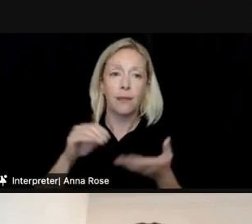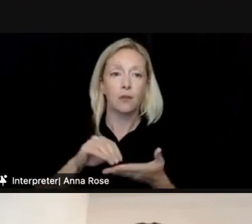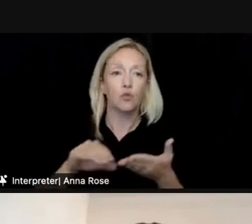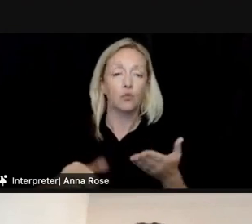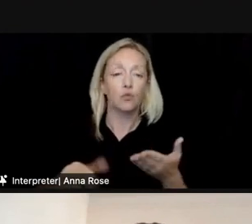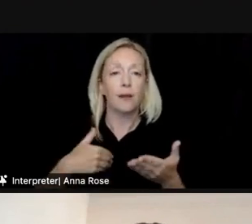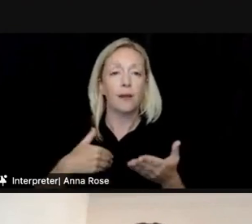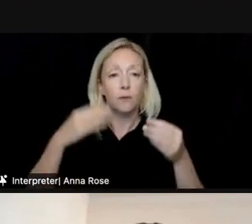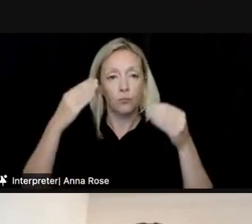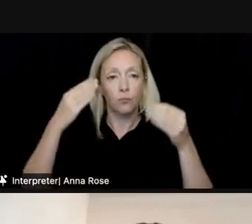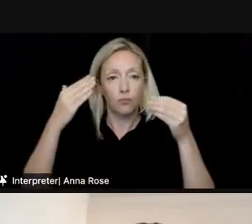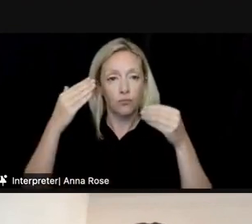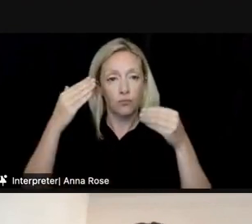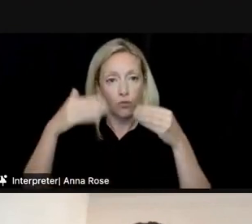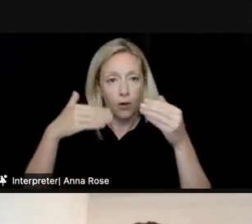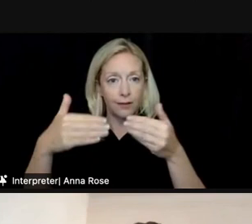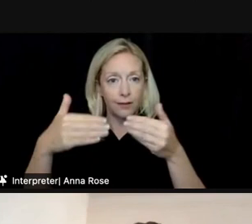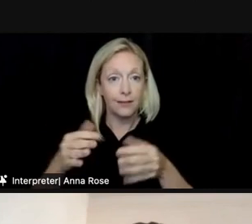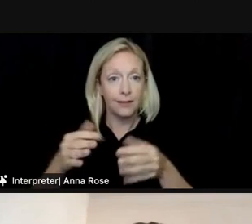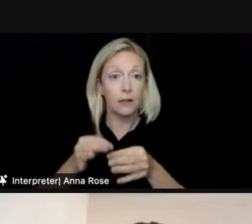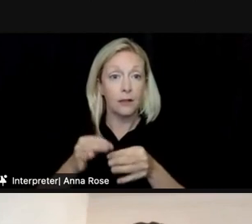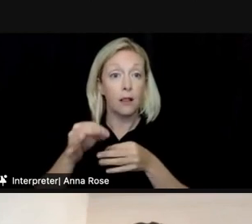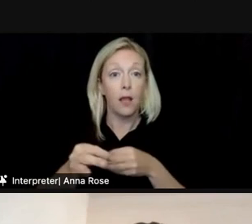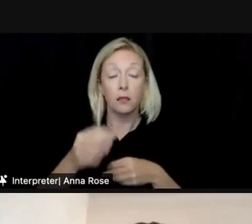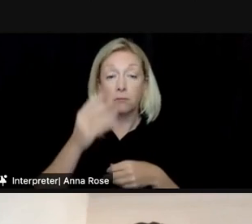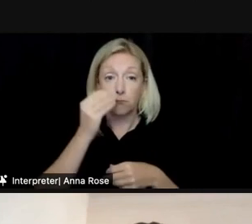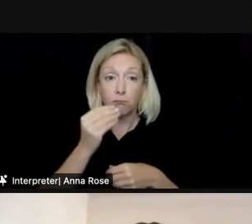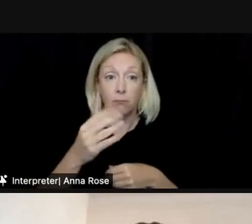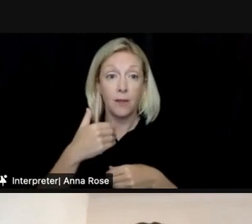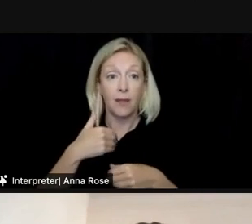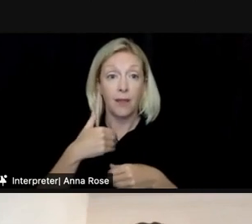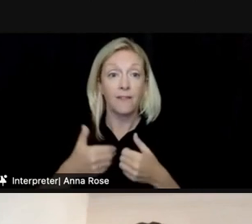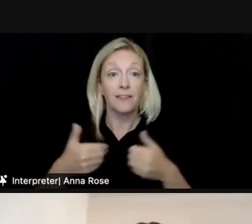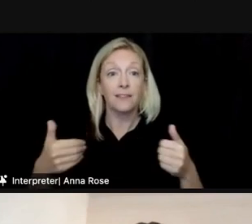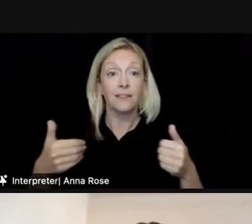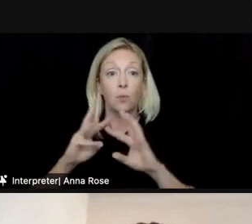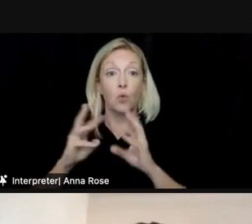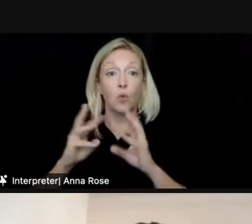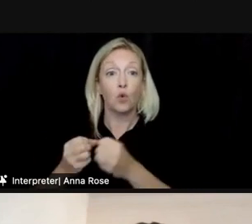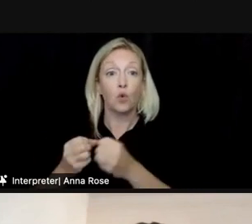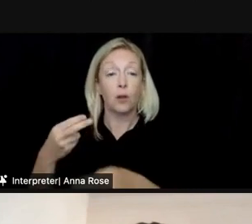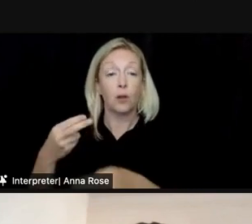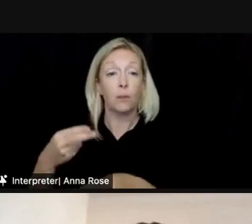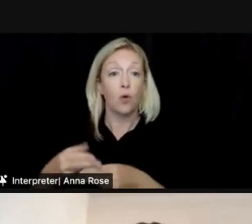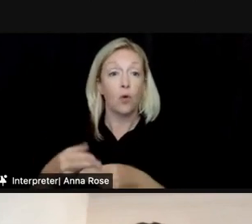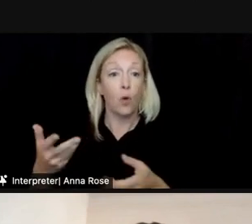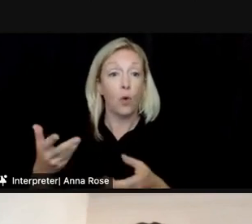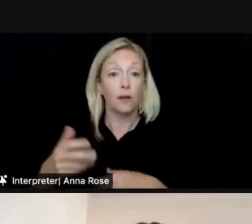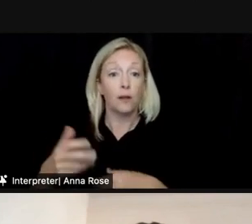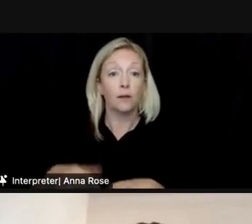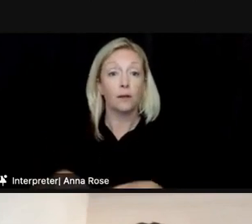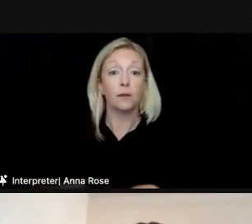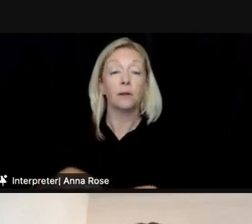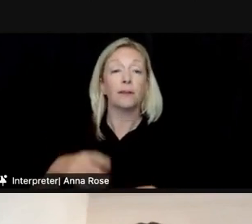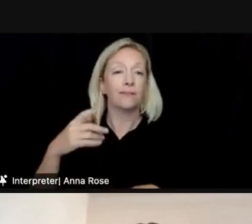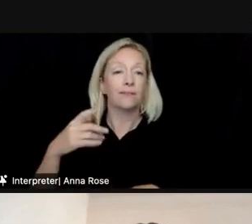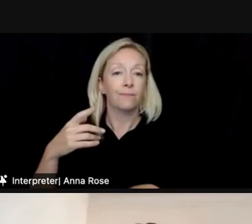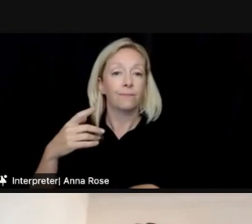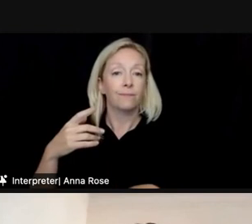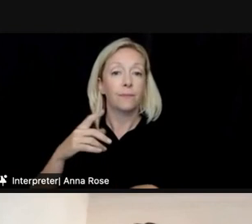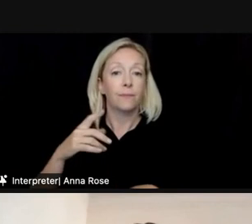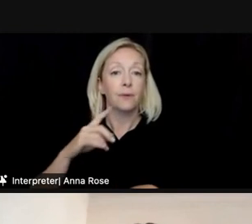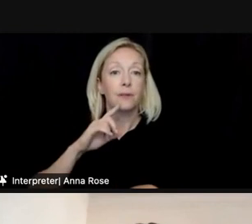if anybody is interested in another webinar for great information, you might want to check out Maurice Belote from California